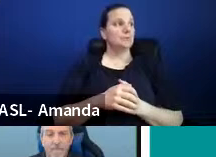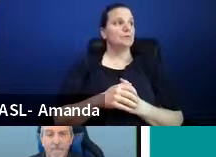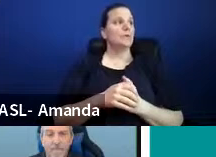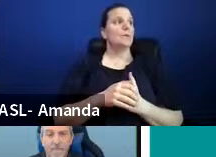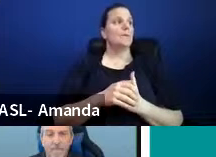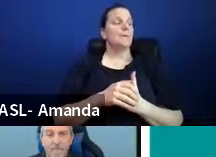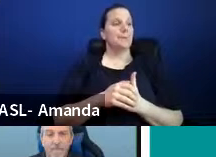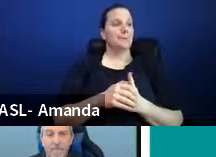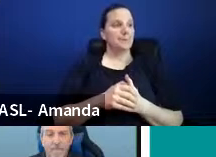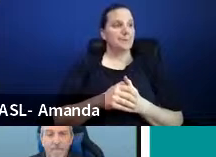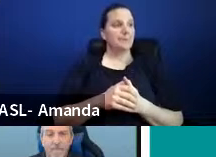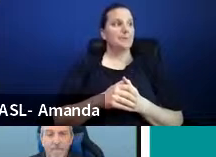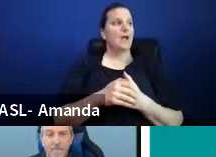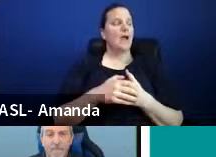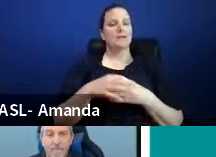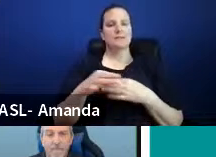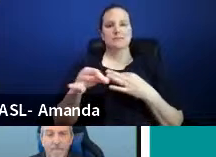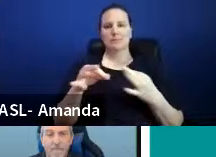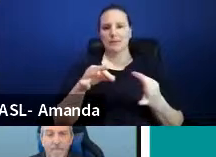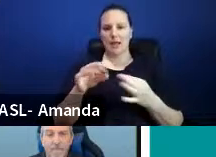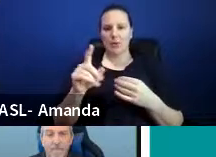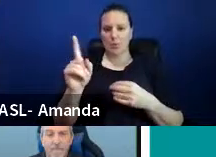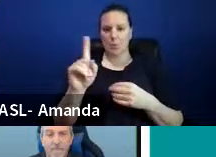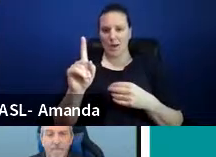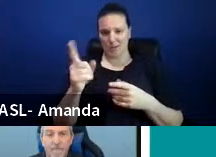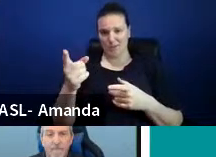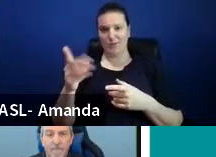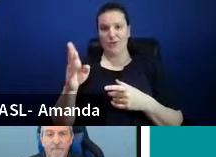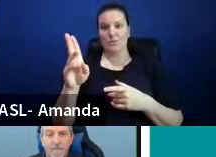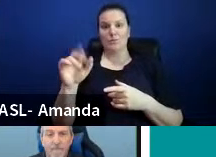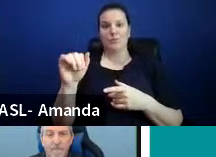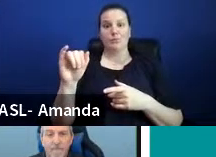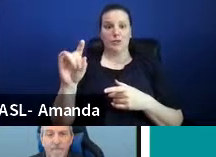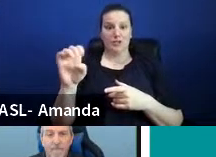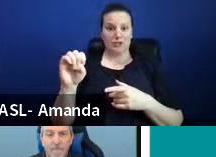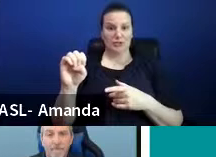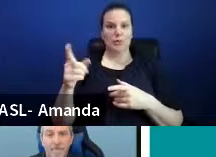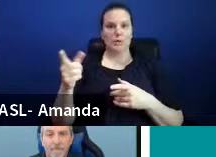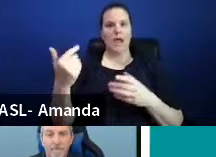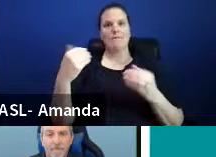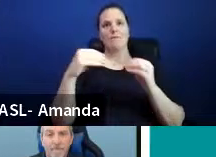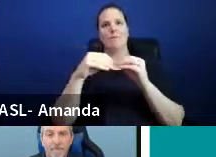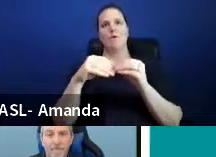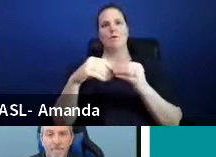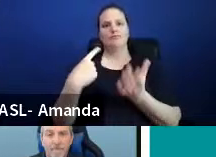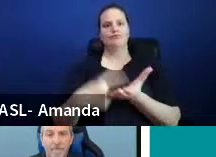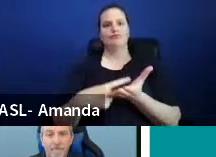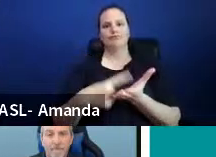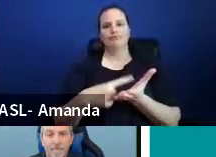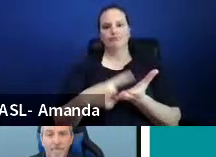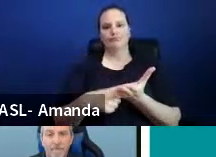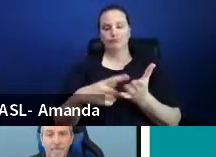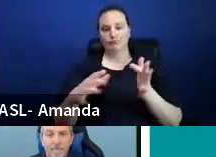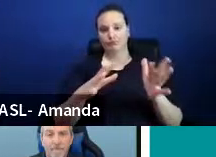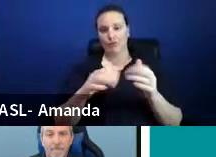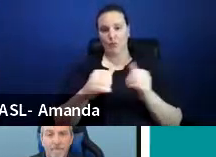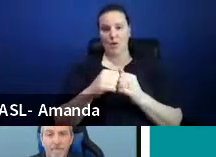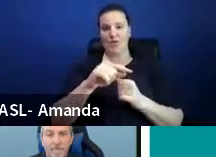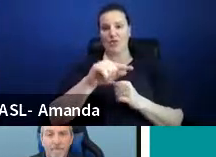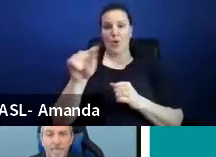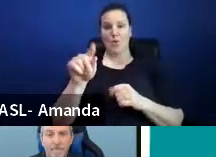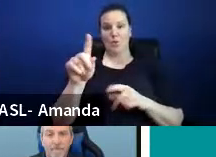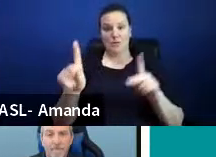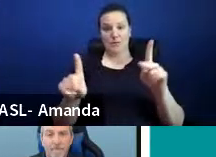are, I explained where we were at on the bridge, and we will be having more conversations with those folks,